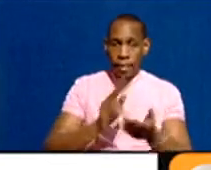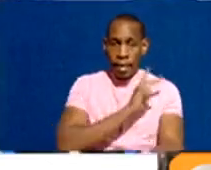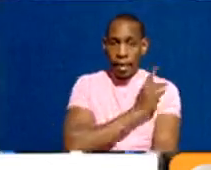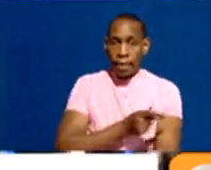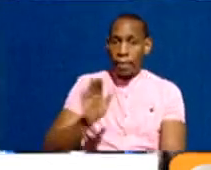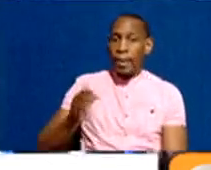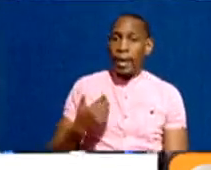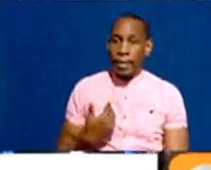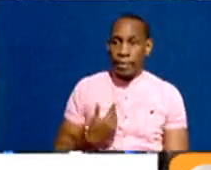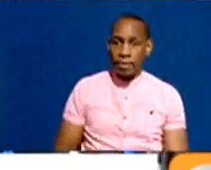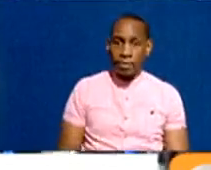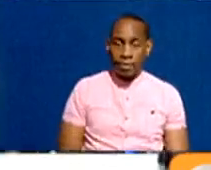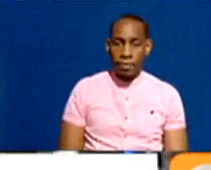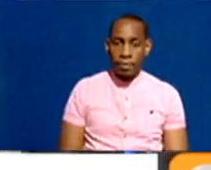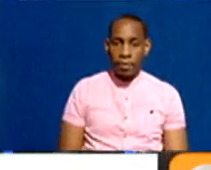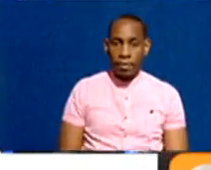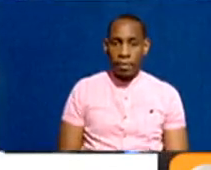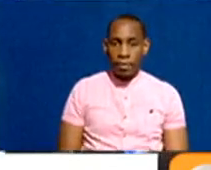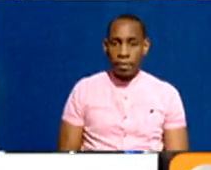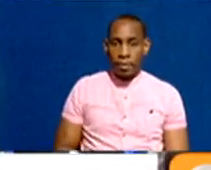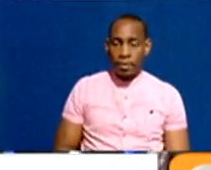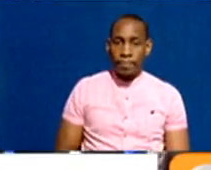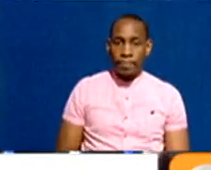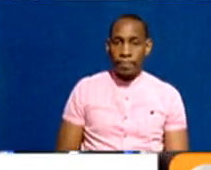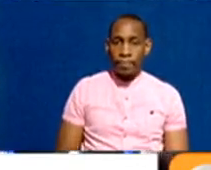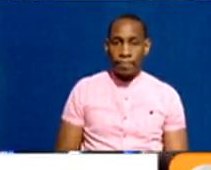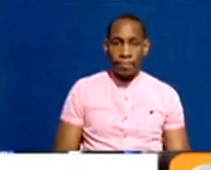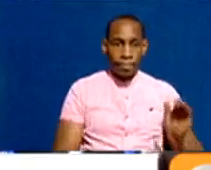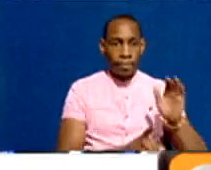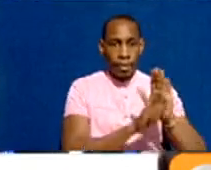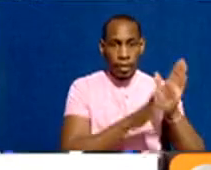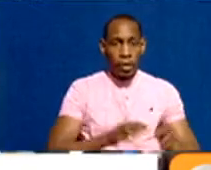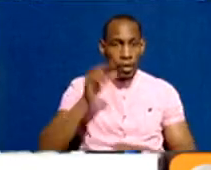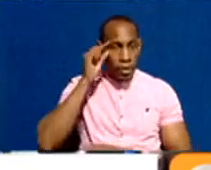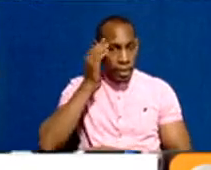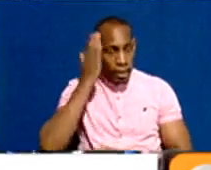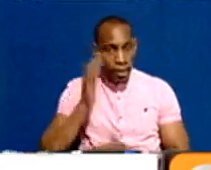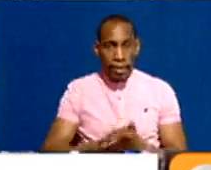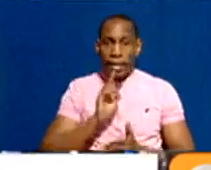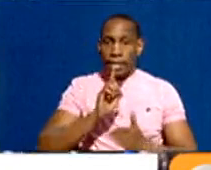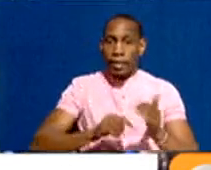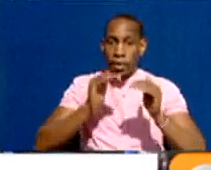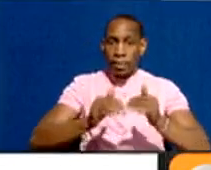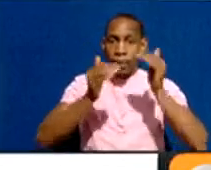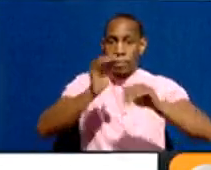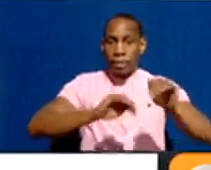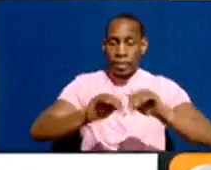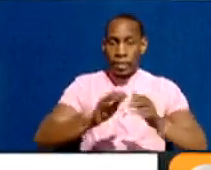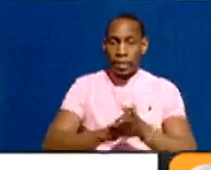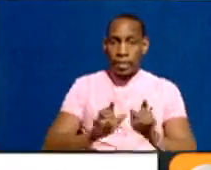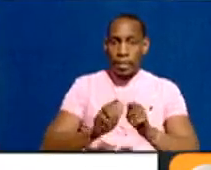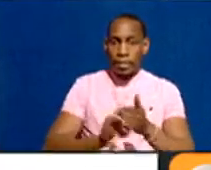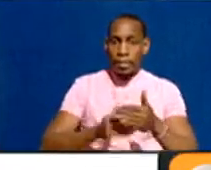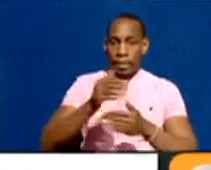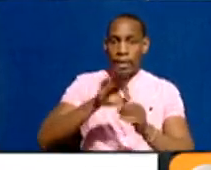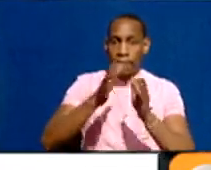has. Madam Chief Justice, Senior Counsel James Orengo termed the postponement of elections and subsequent